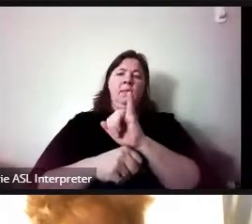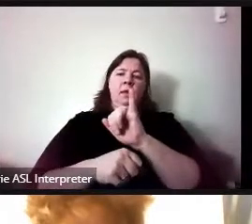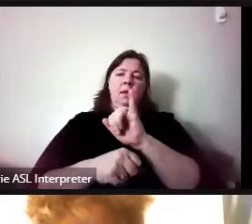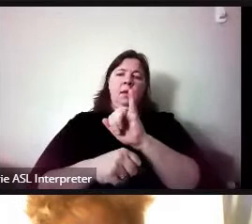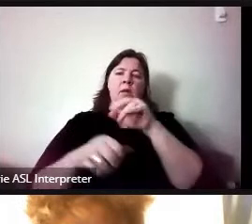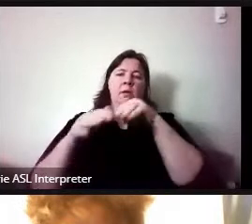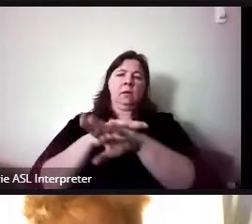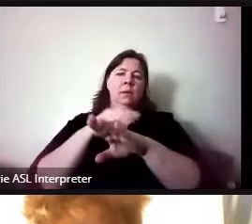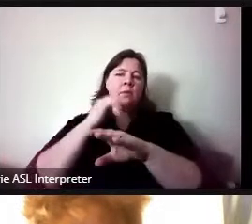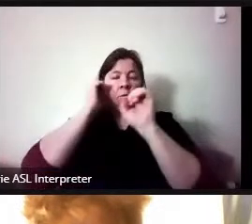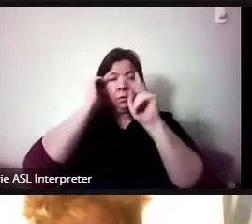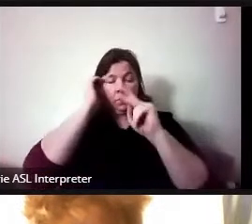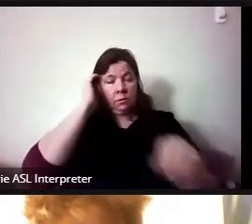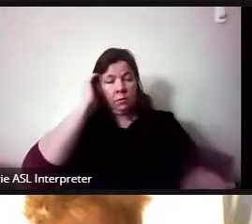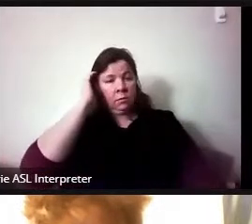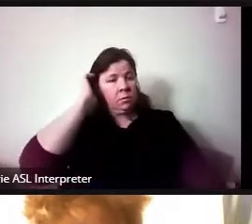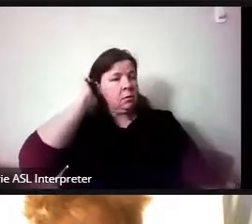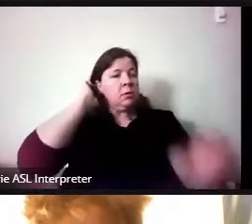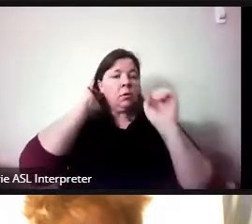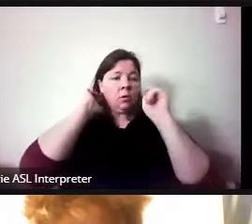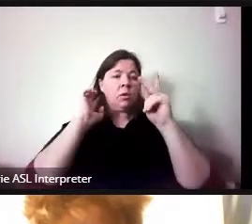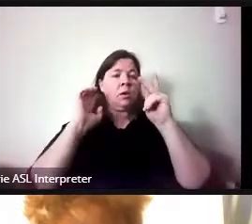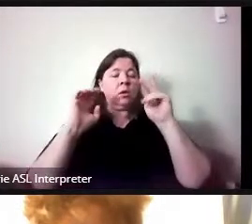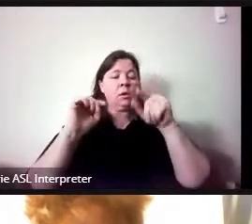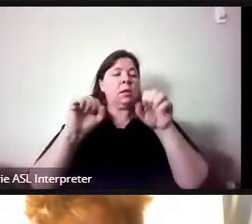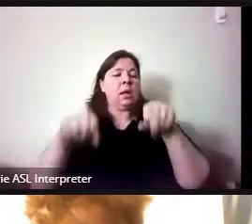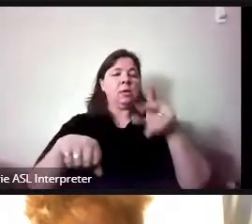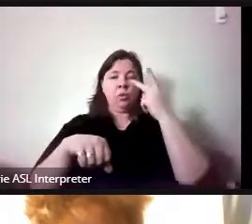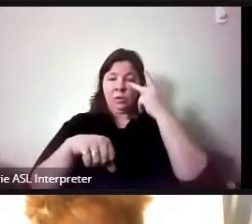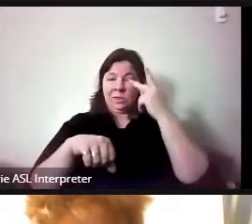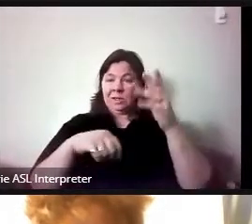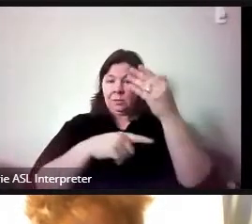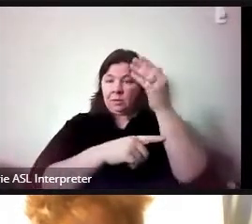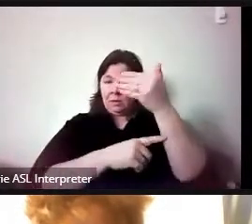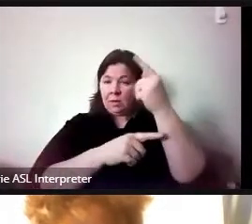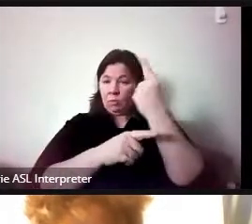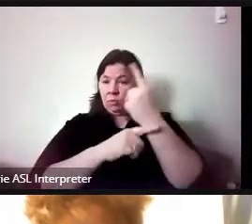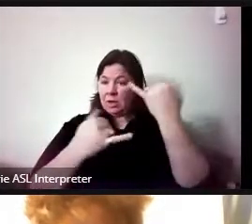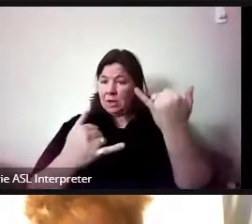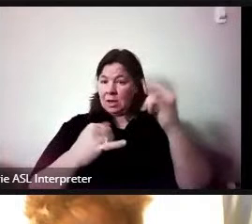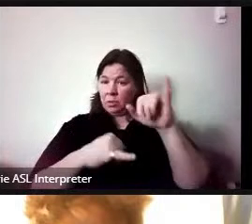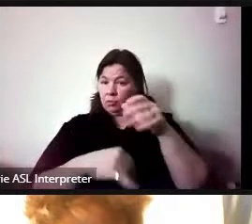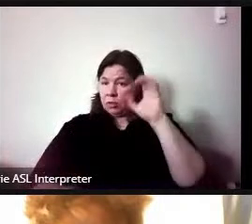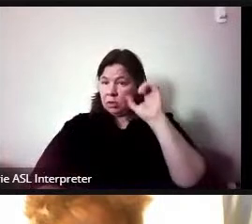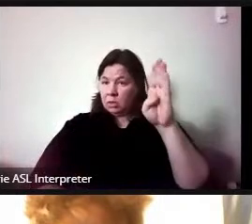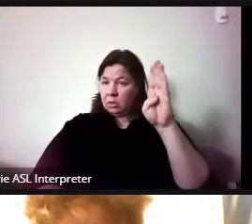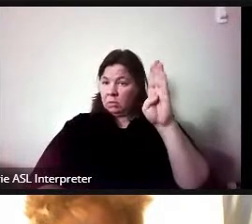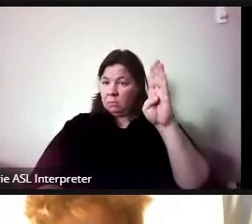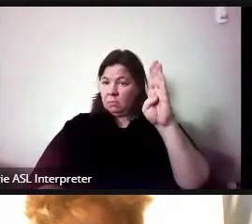in. Okay, so can you see him flagging, Jacob, when that happens?